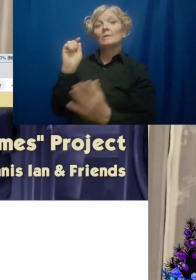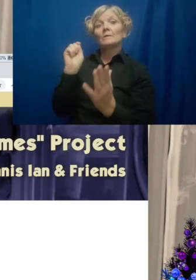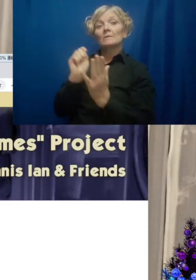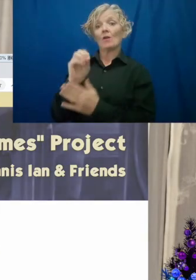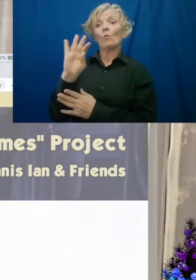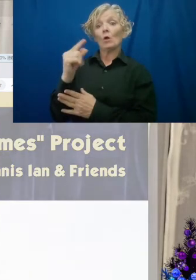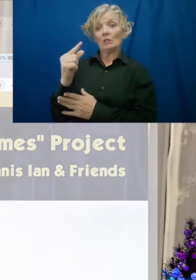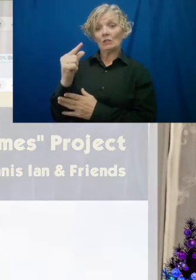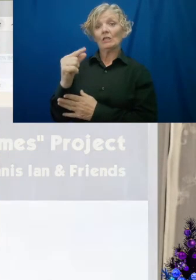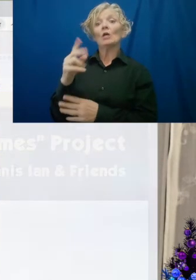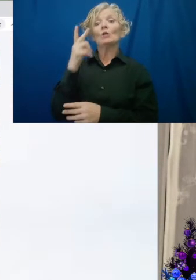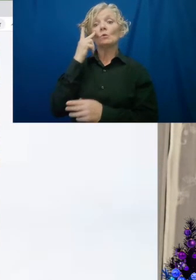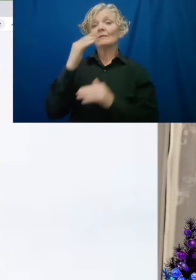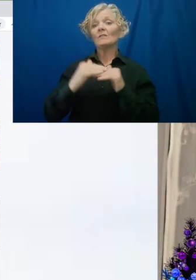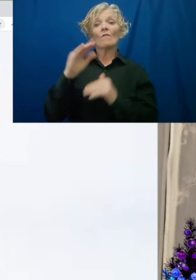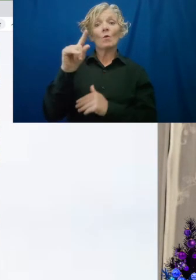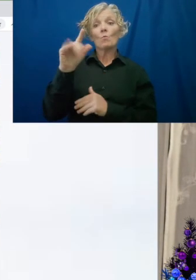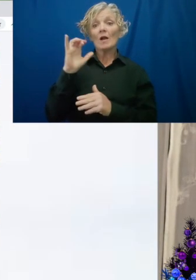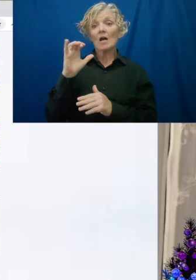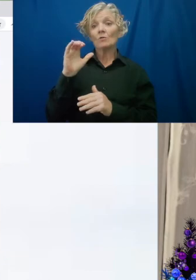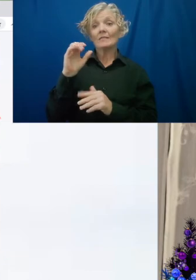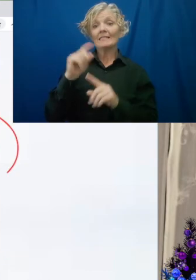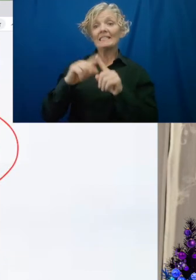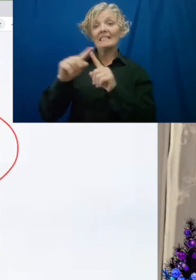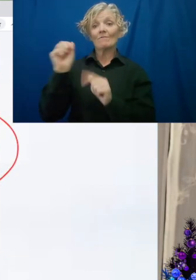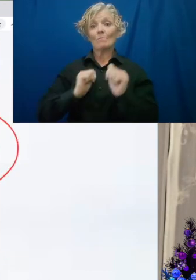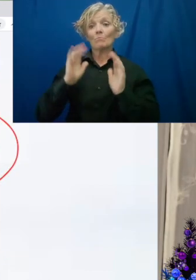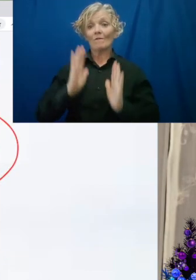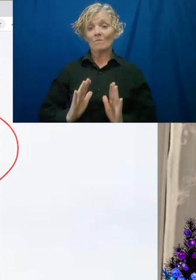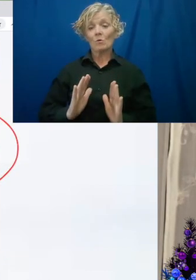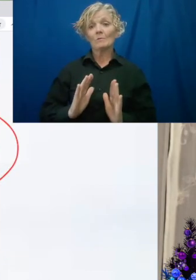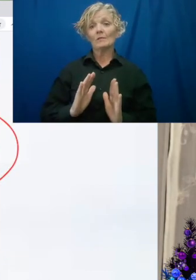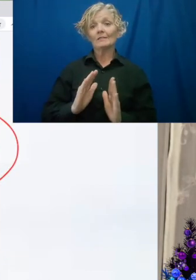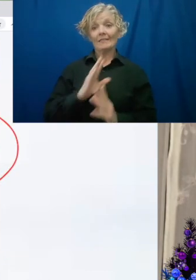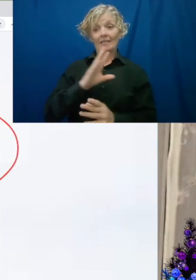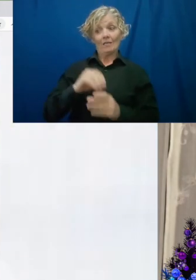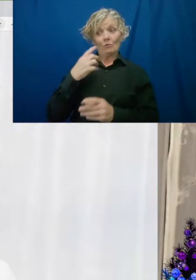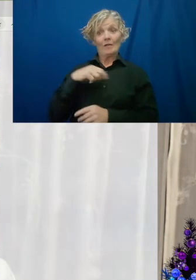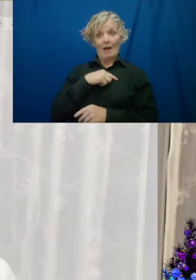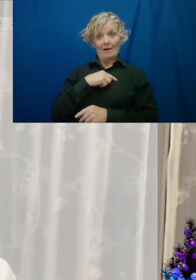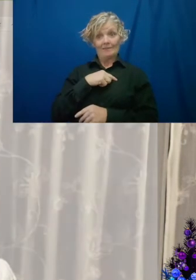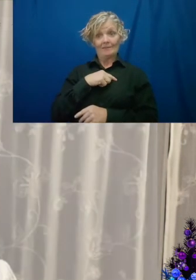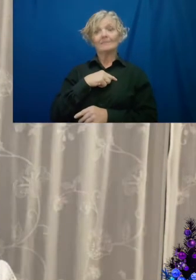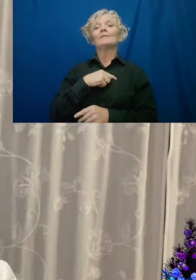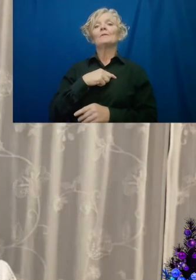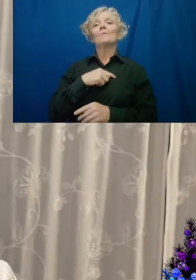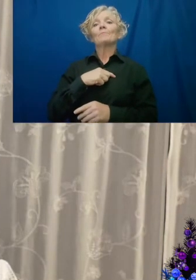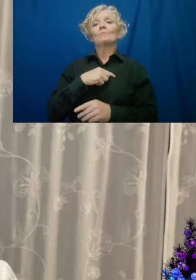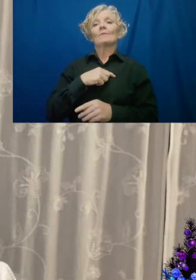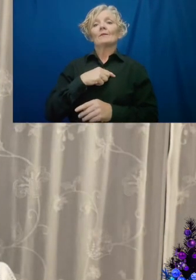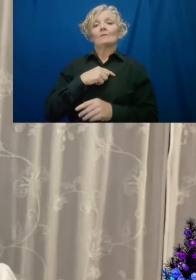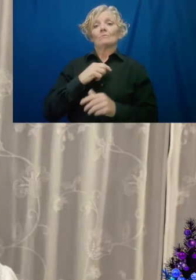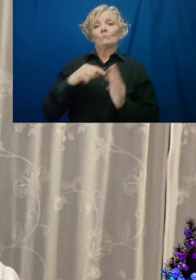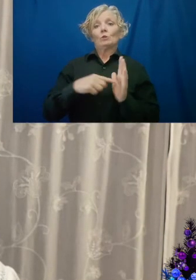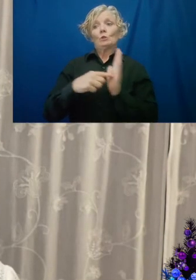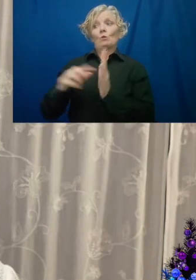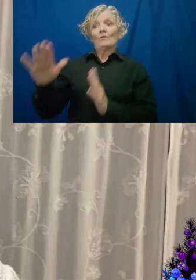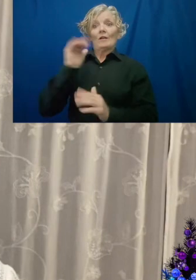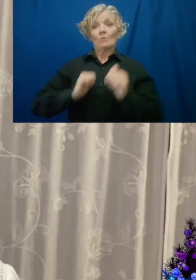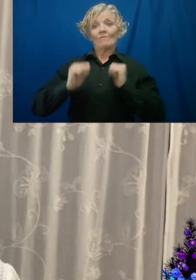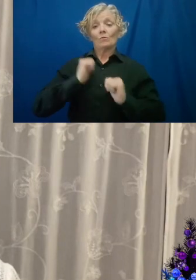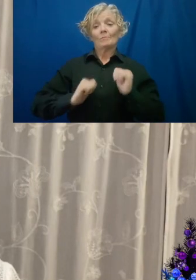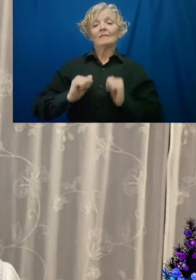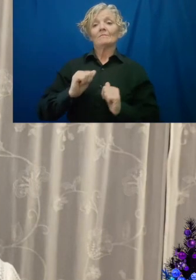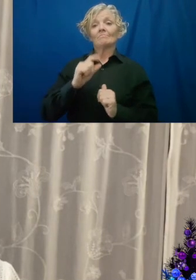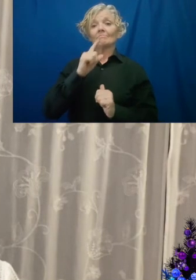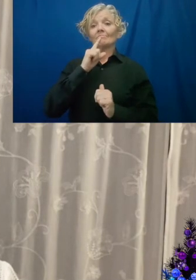bettertimeswillcome.com, you'll find over 100 artists, including us, who have recorded this song, adding their special touches to